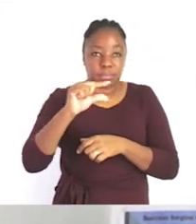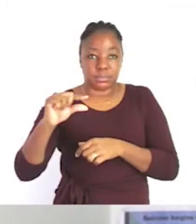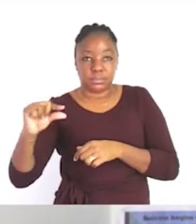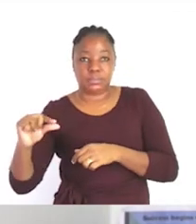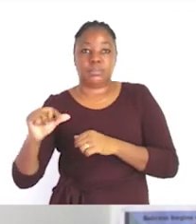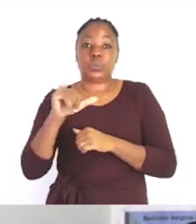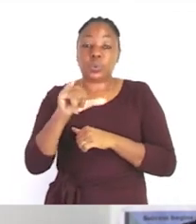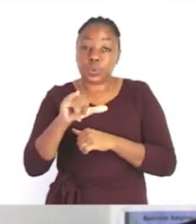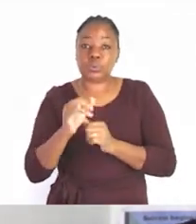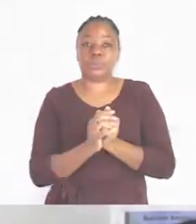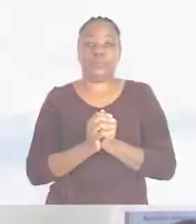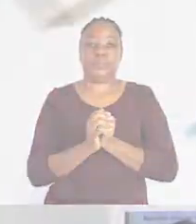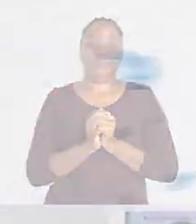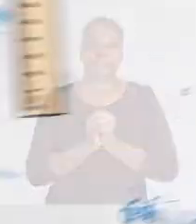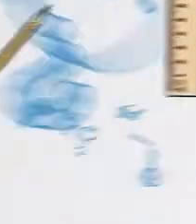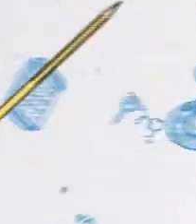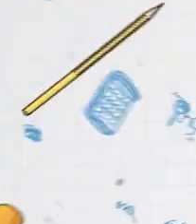smallest? Enjoy yourselves.